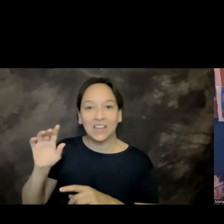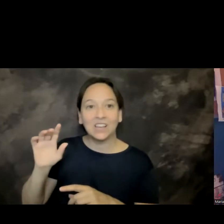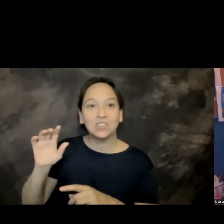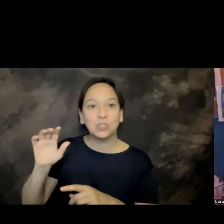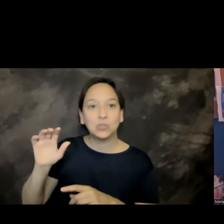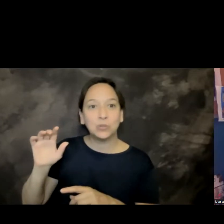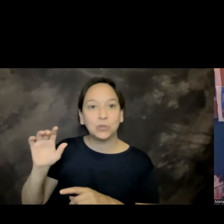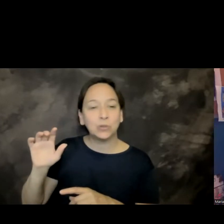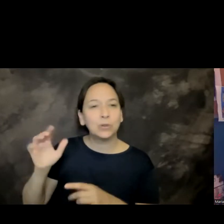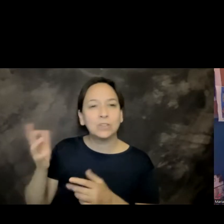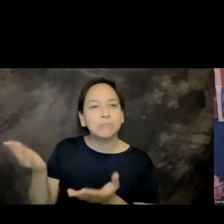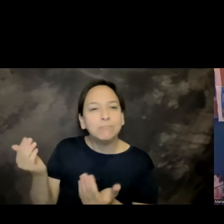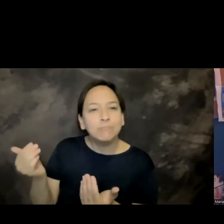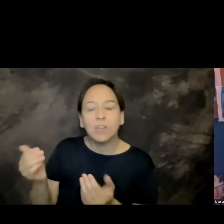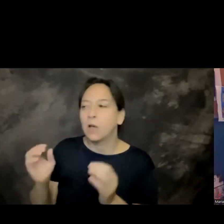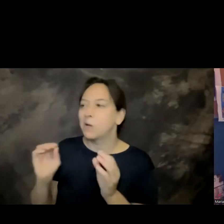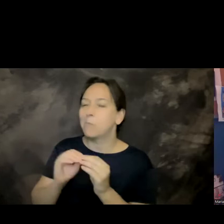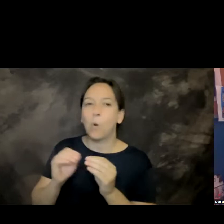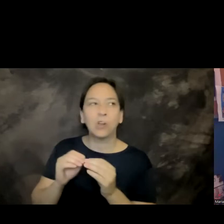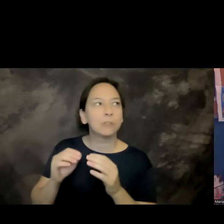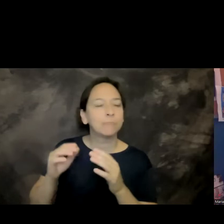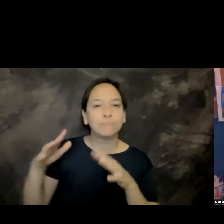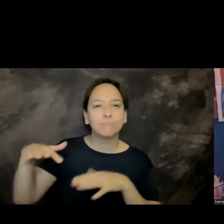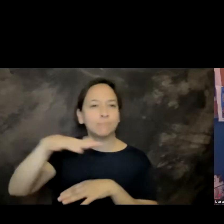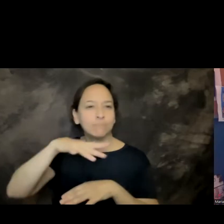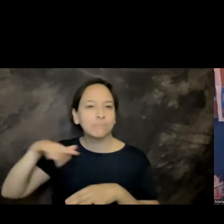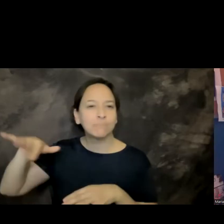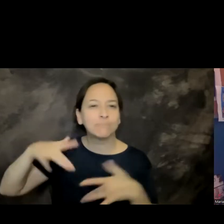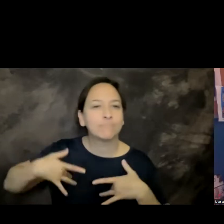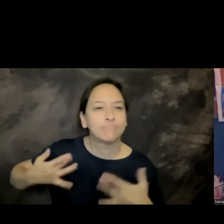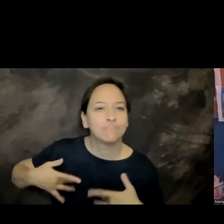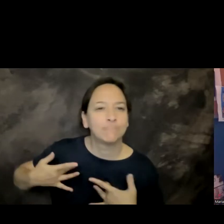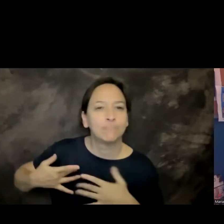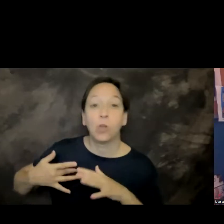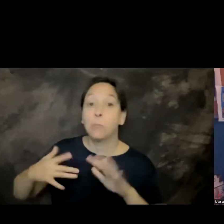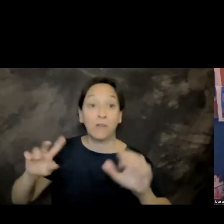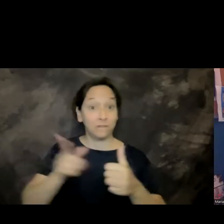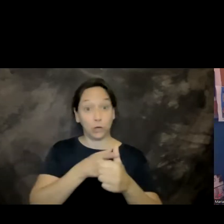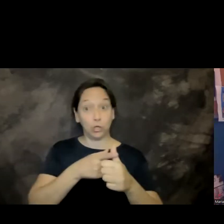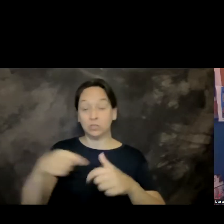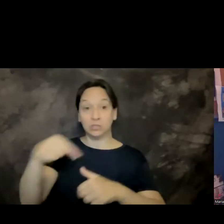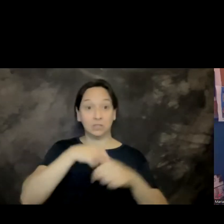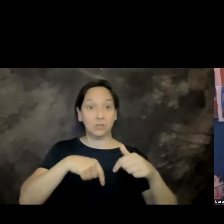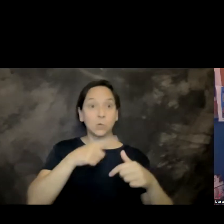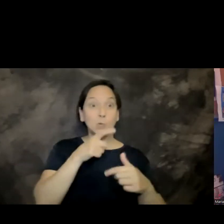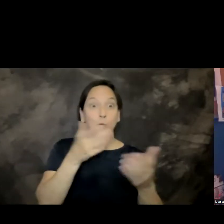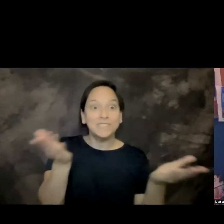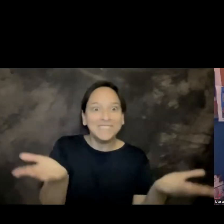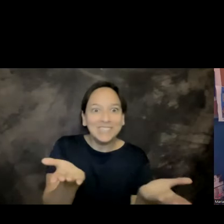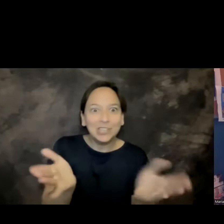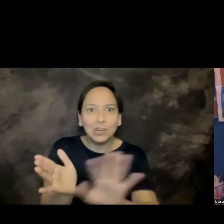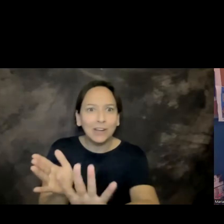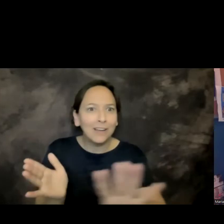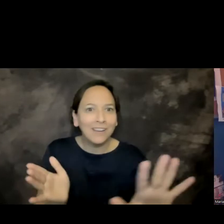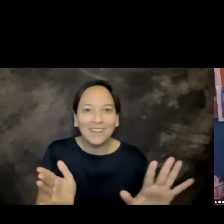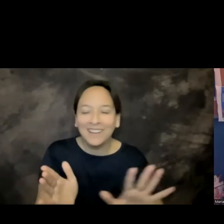us a sense of like what is going on. Before that, I just want to share a little bit who's in the room. This call